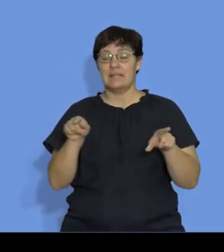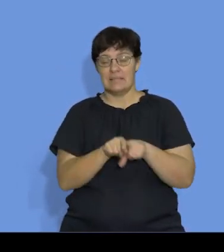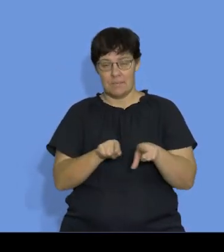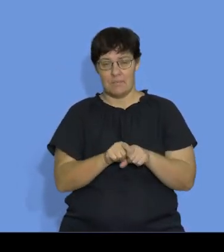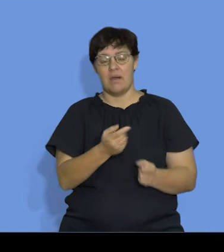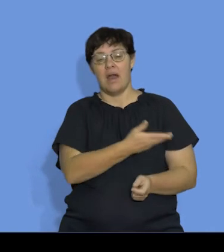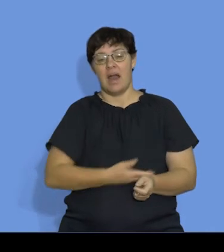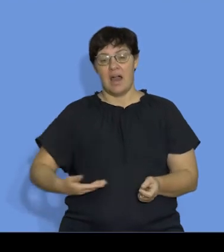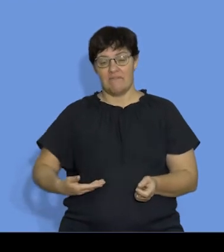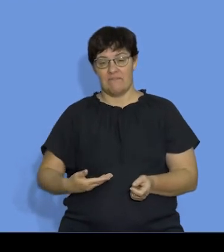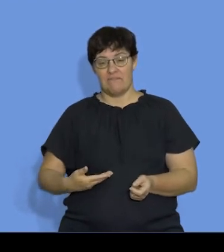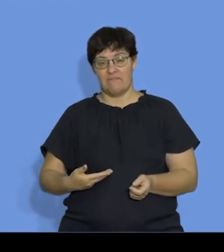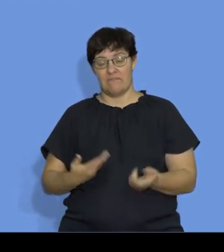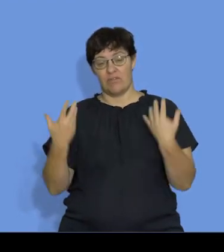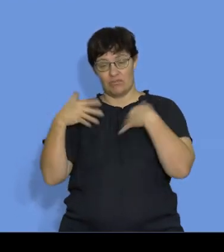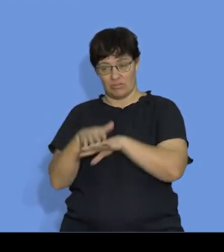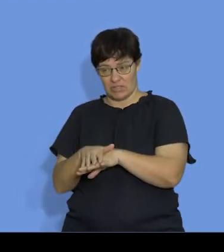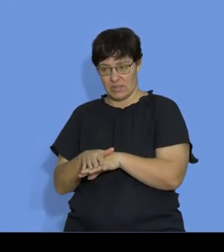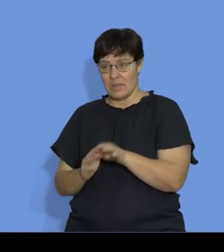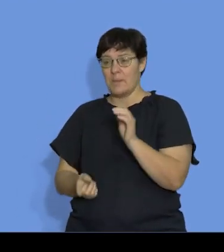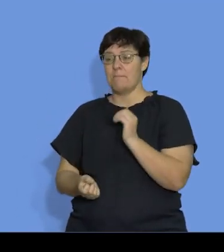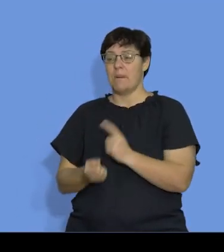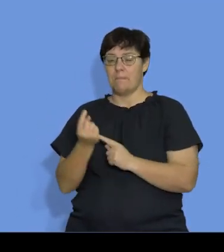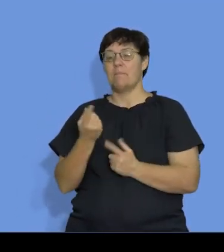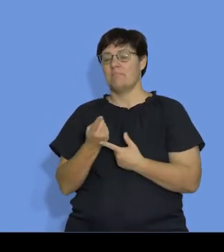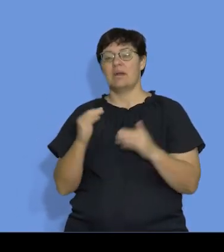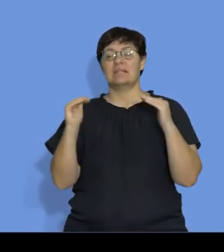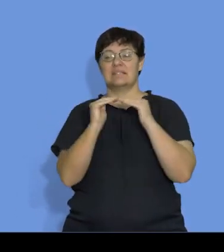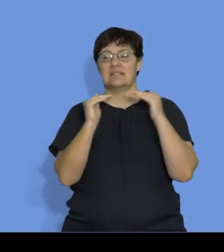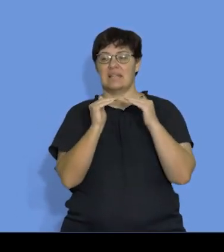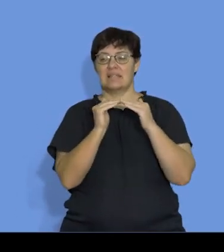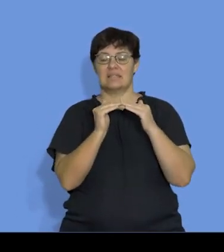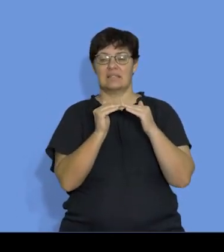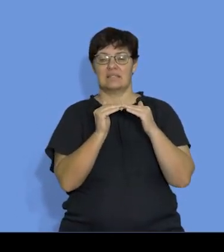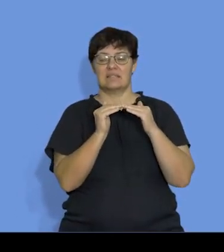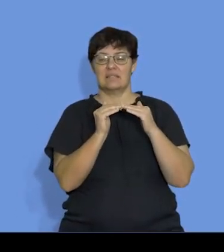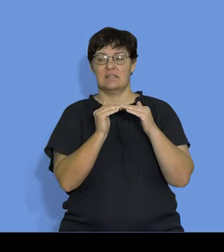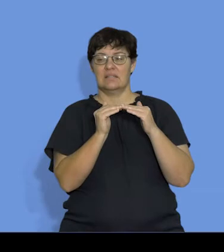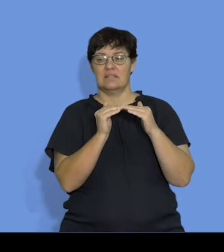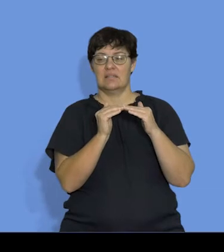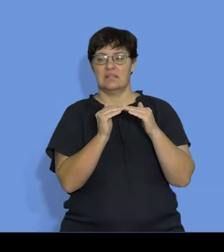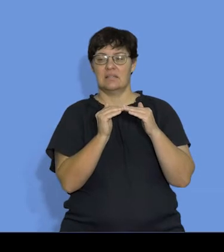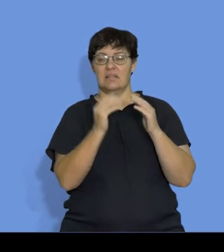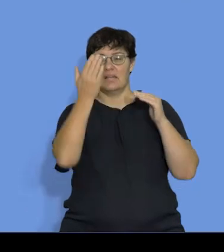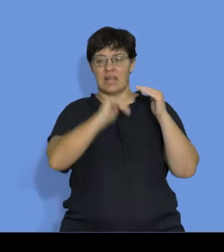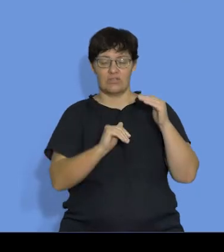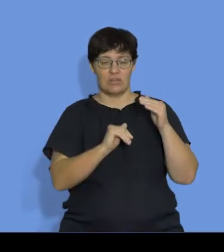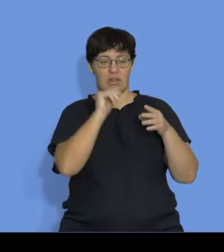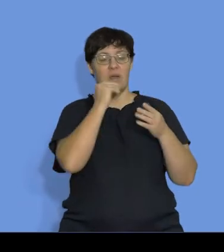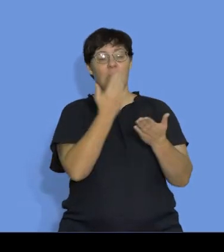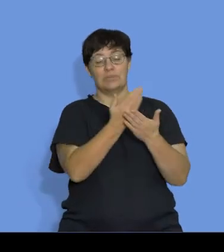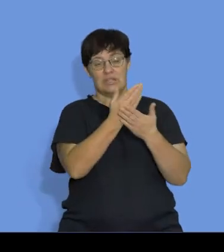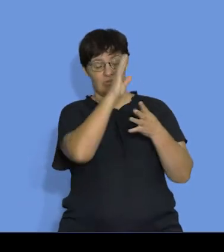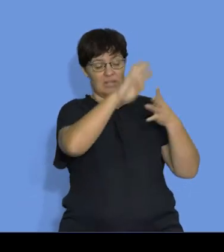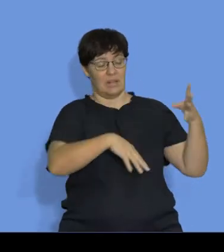half reactions are actually derived. We can take them from the standard reduction potential tables. But on that note,